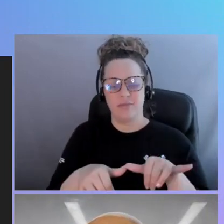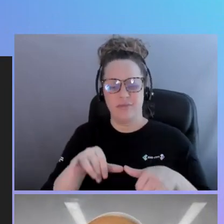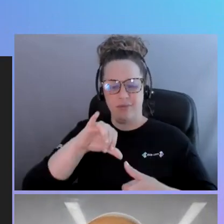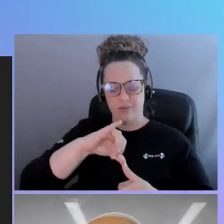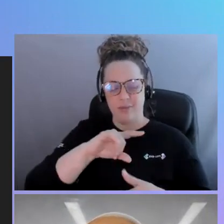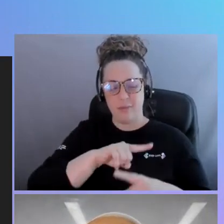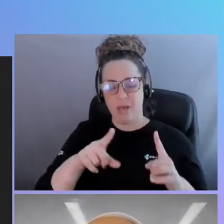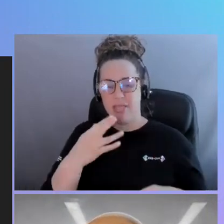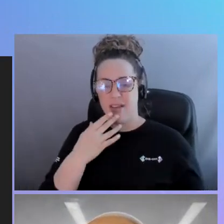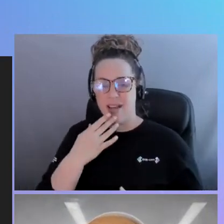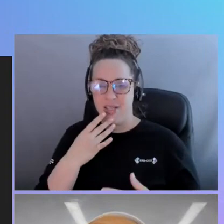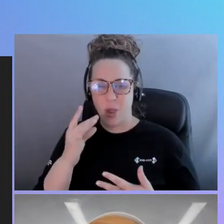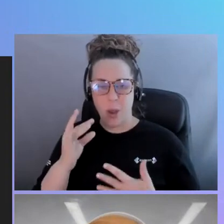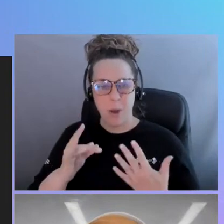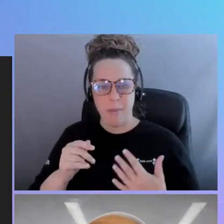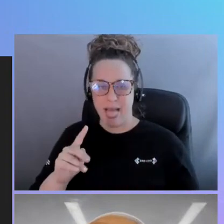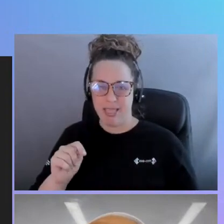best.